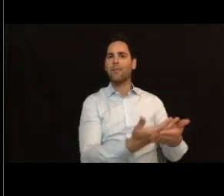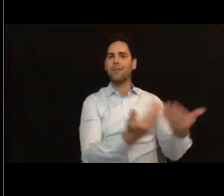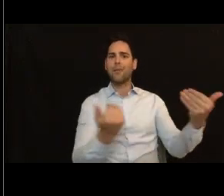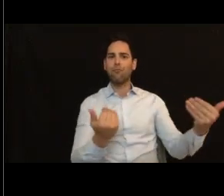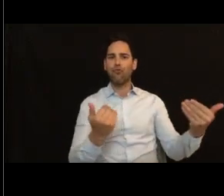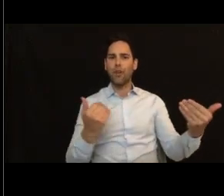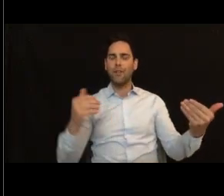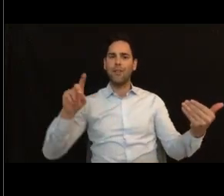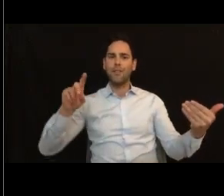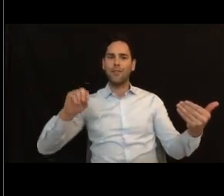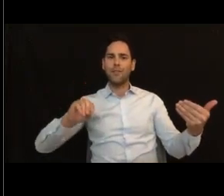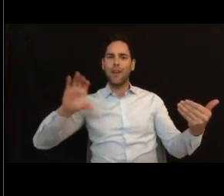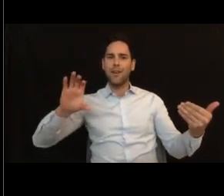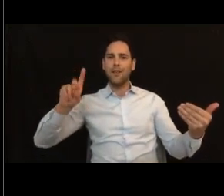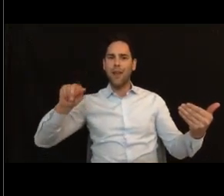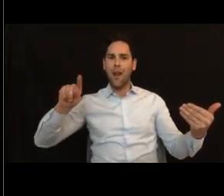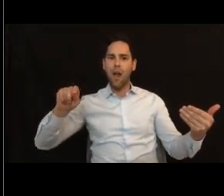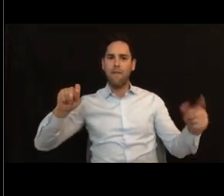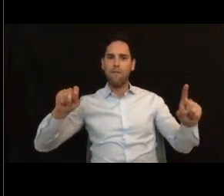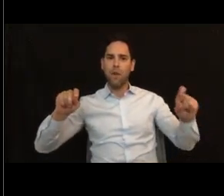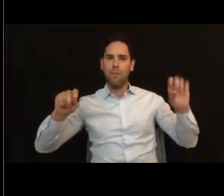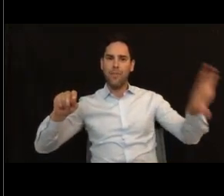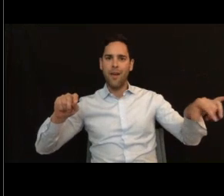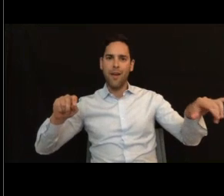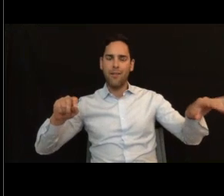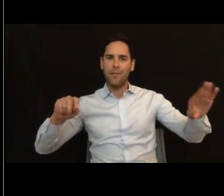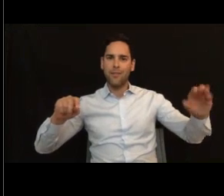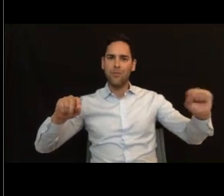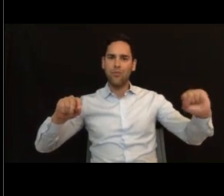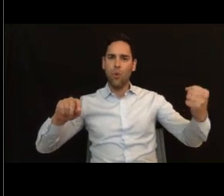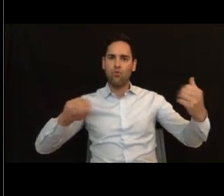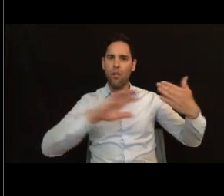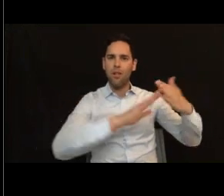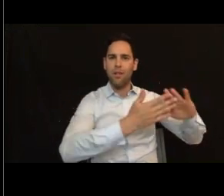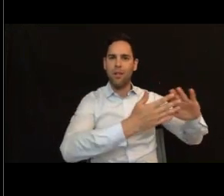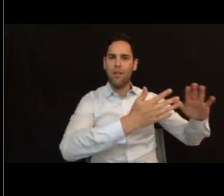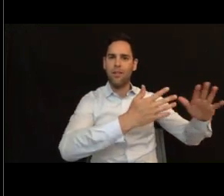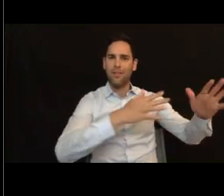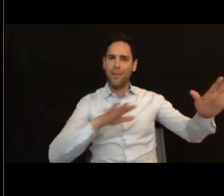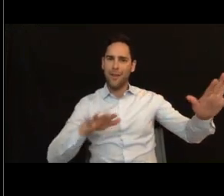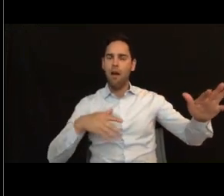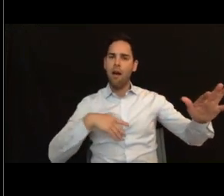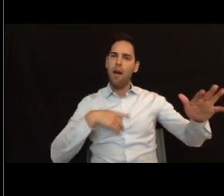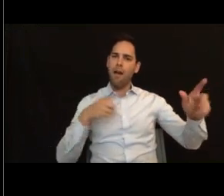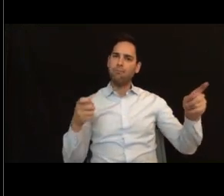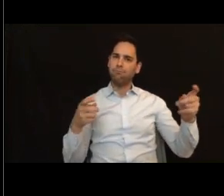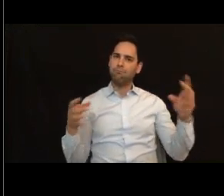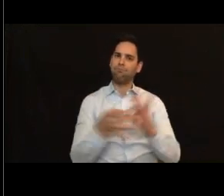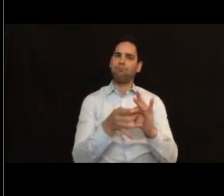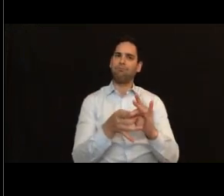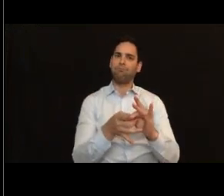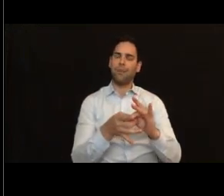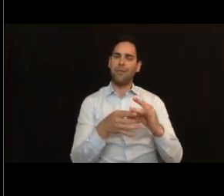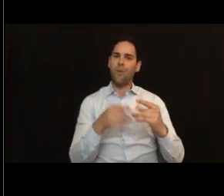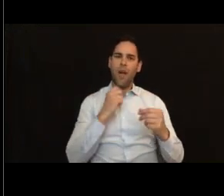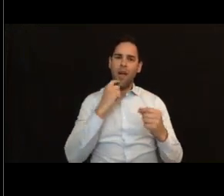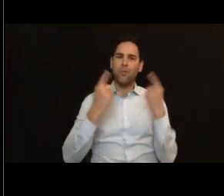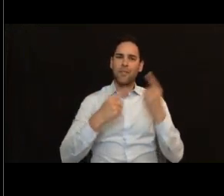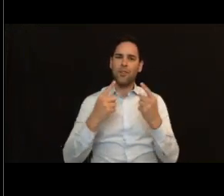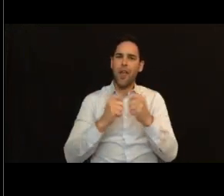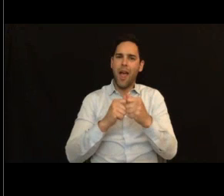within. So we have to really consider more deeply how those epistemologies